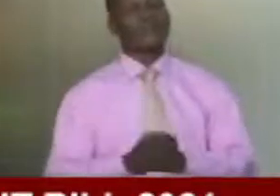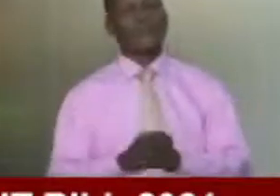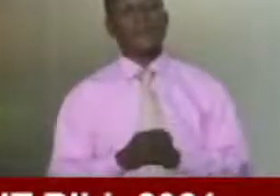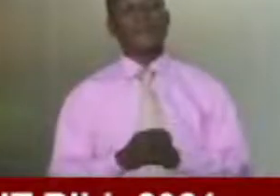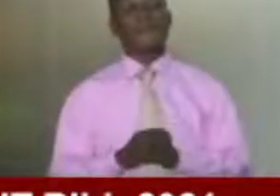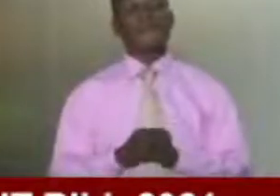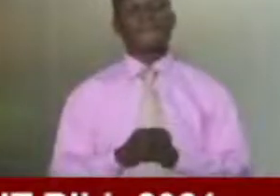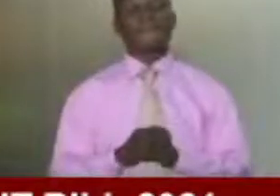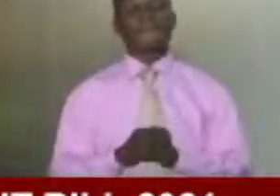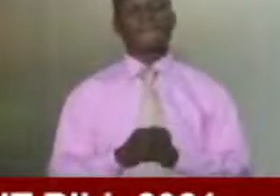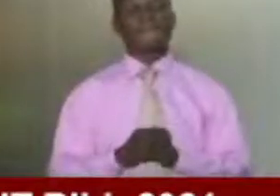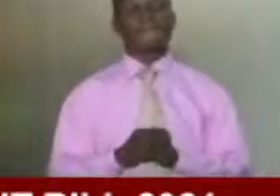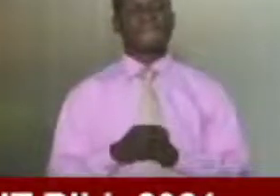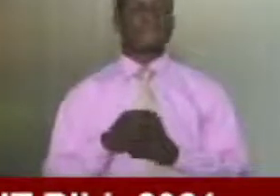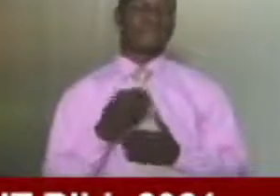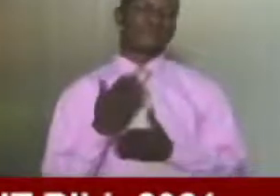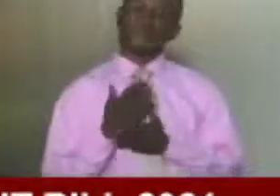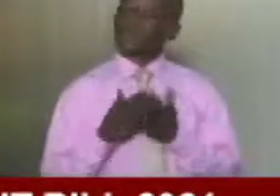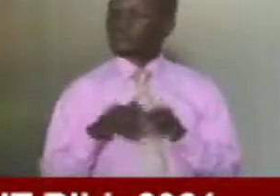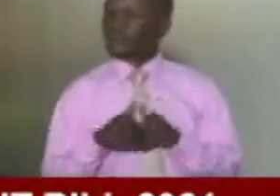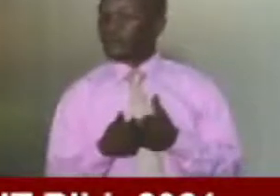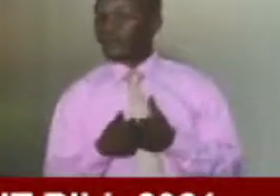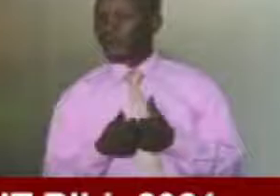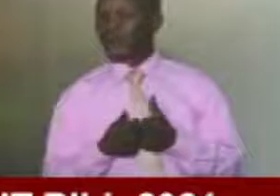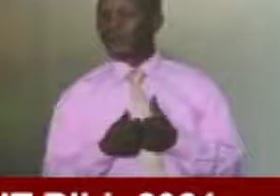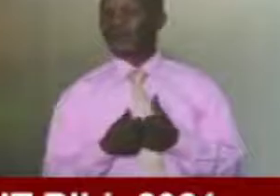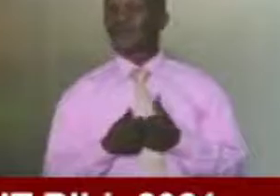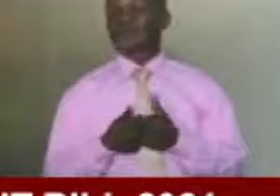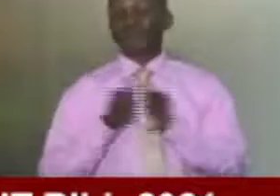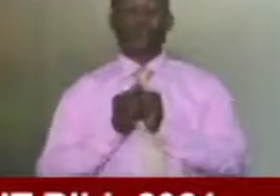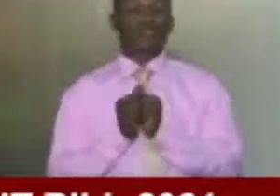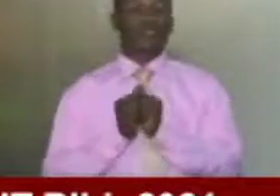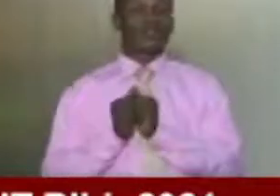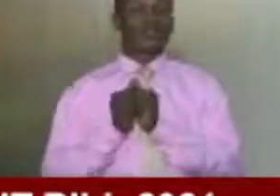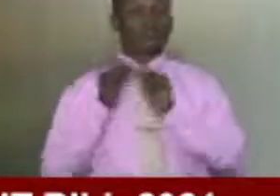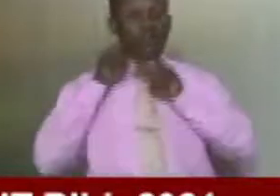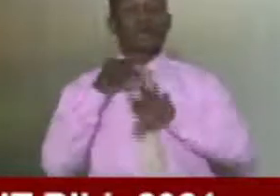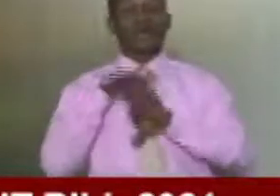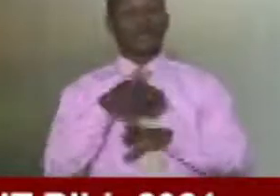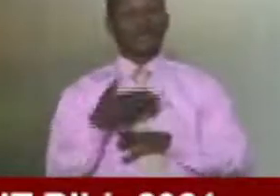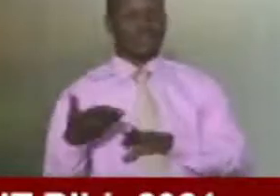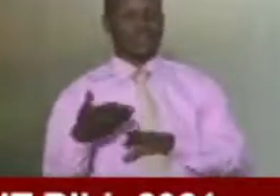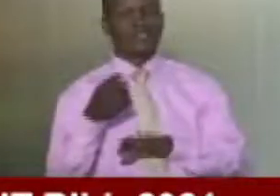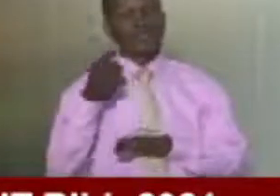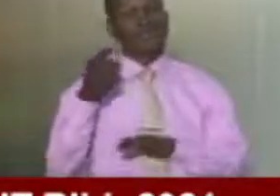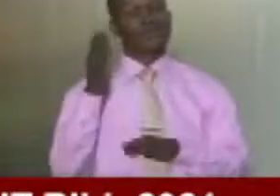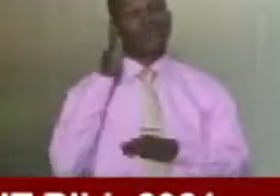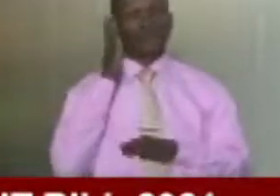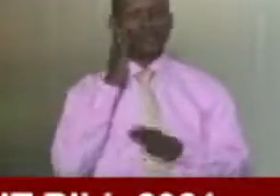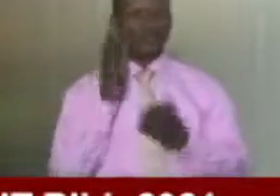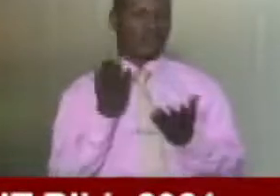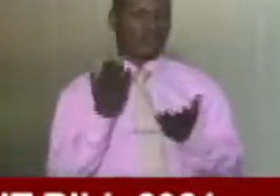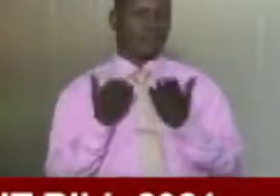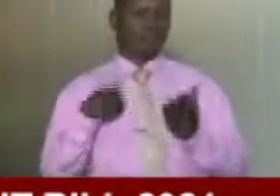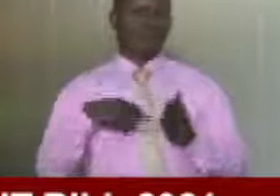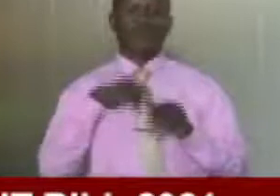election circuits somehow in this country. And if you look at things, we wonder whether or not we can go